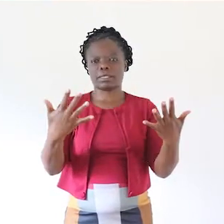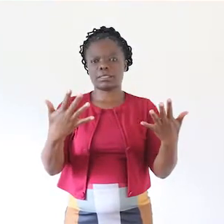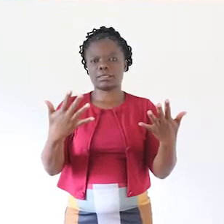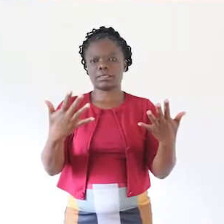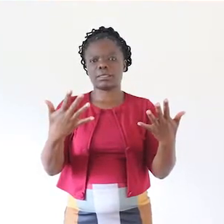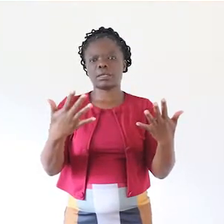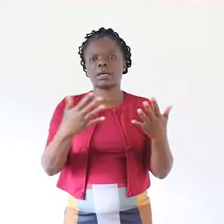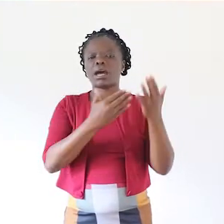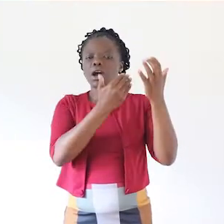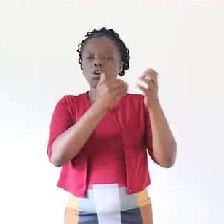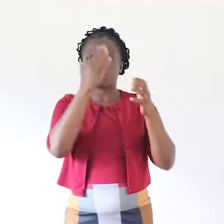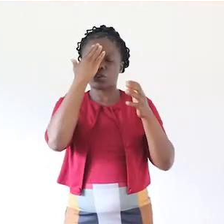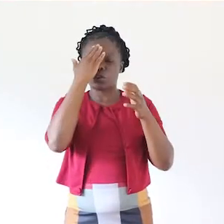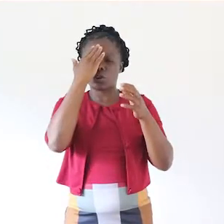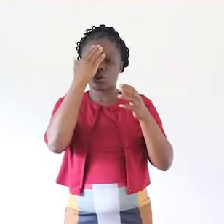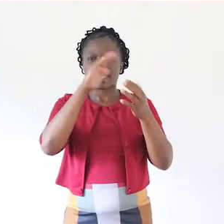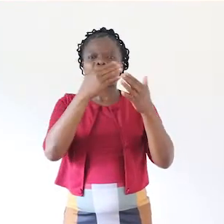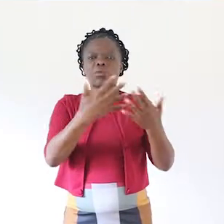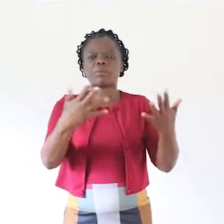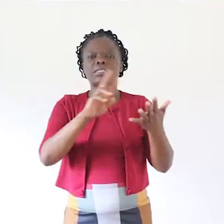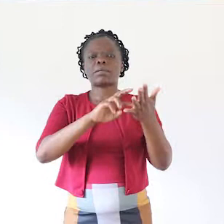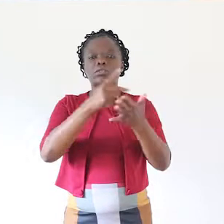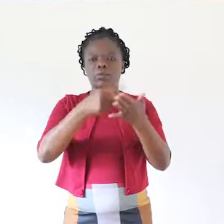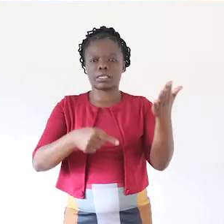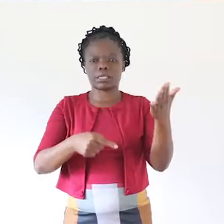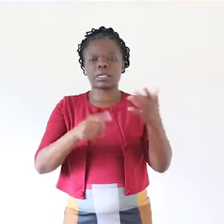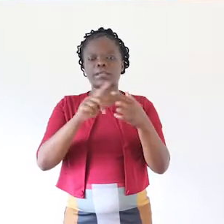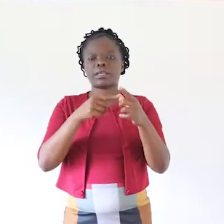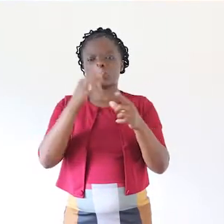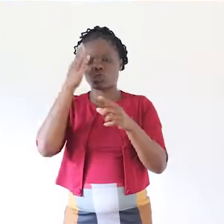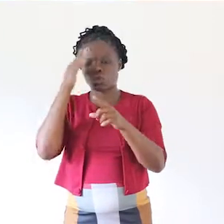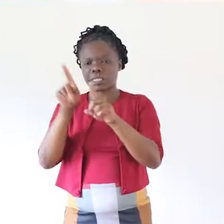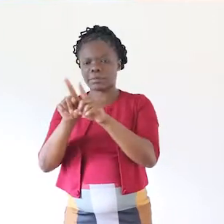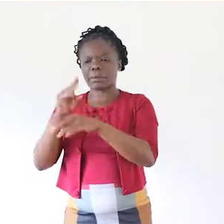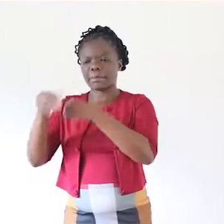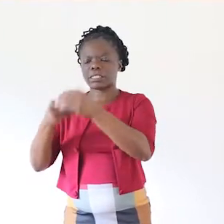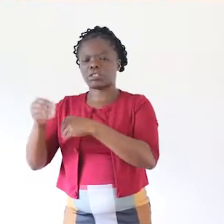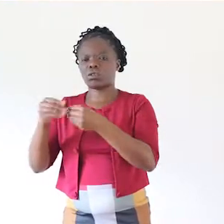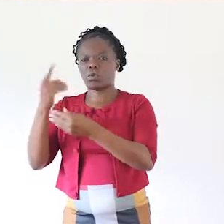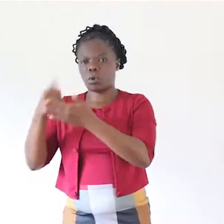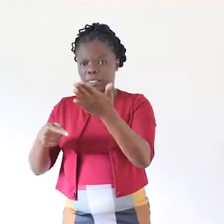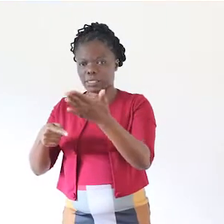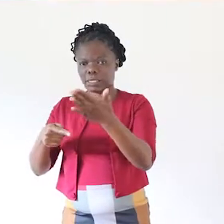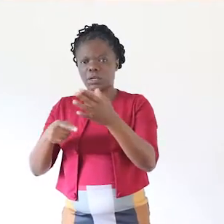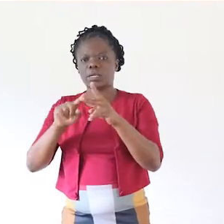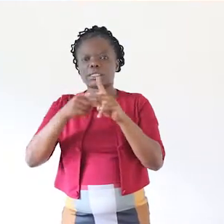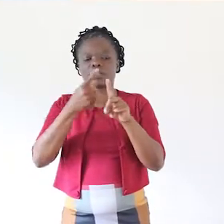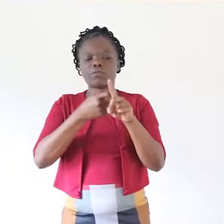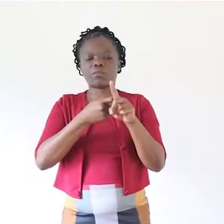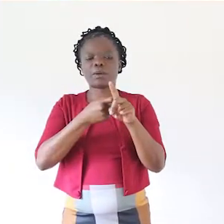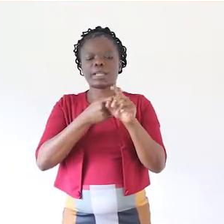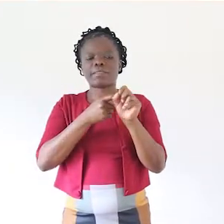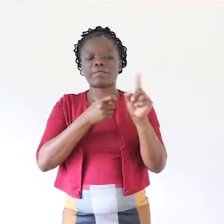equipment. I hope you know what we mean by equipment, and then you also know what we mean by materials. We'll start from the